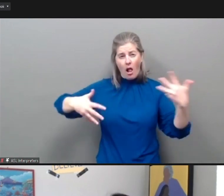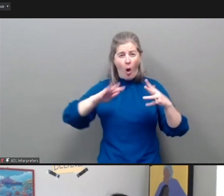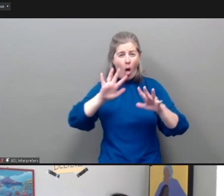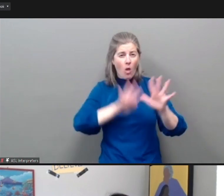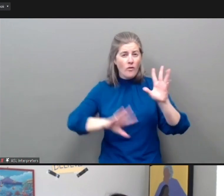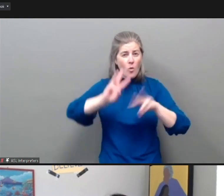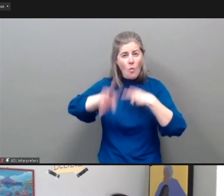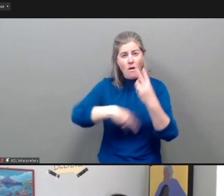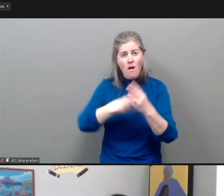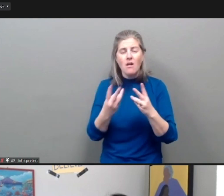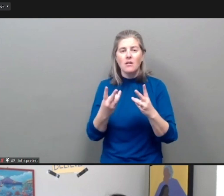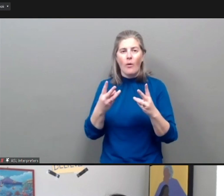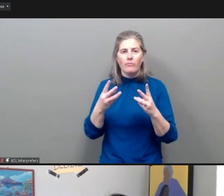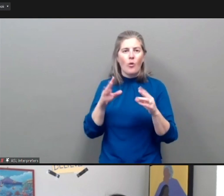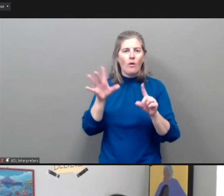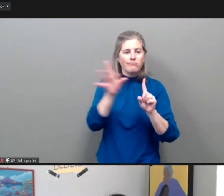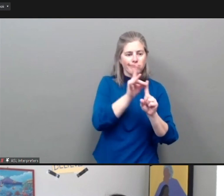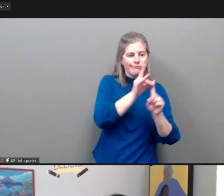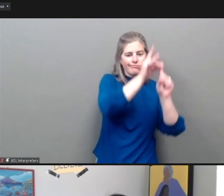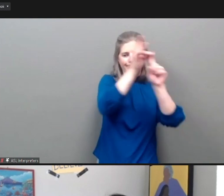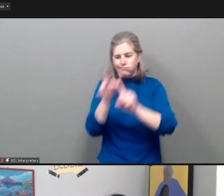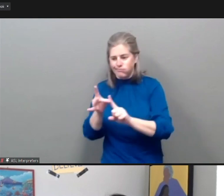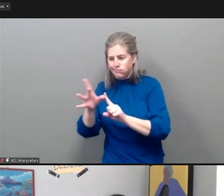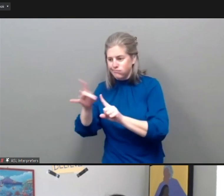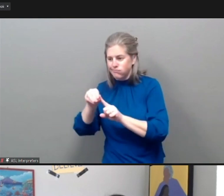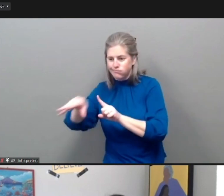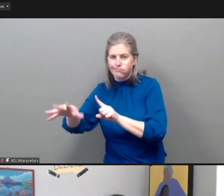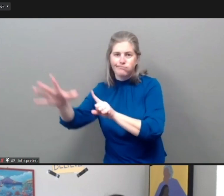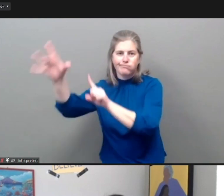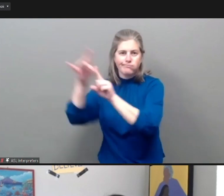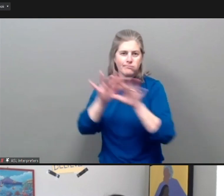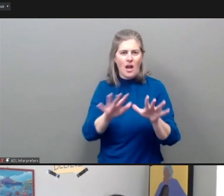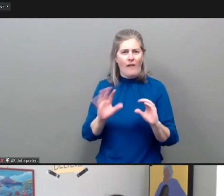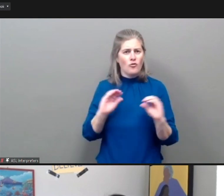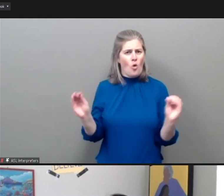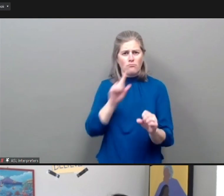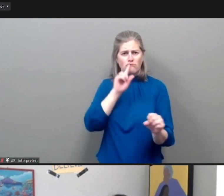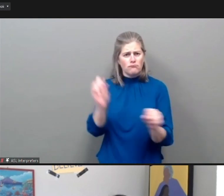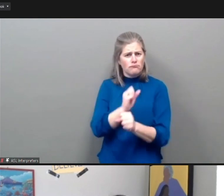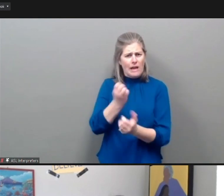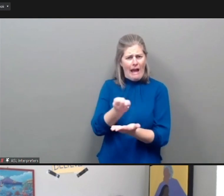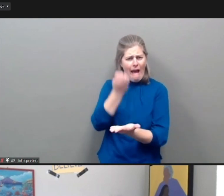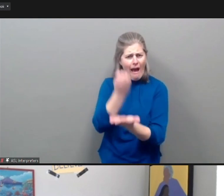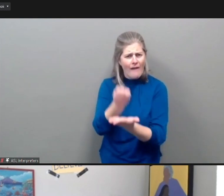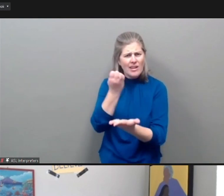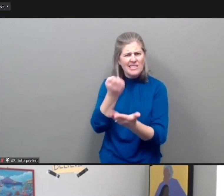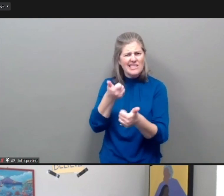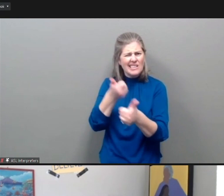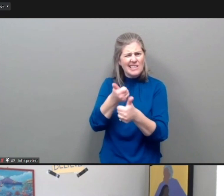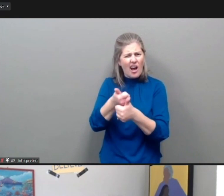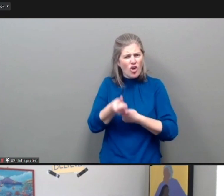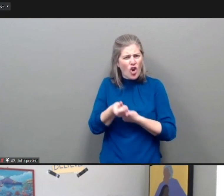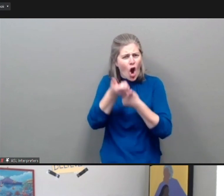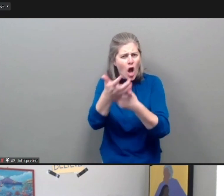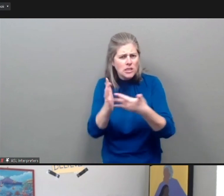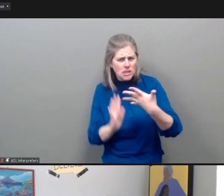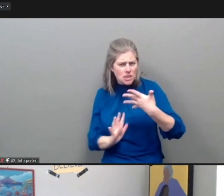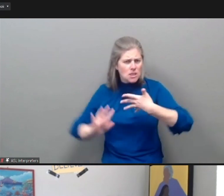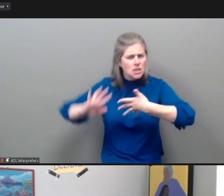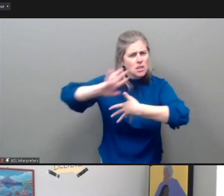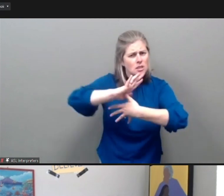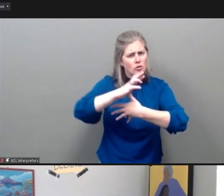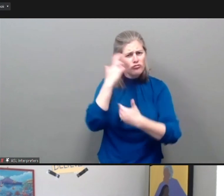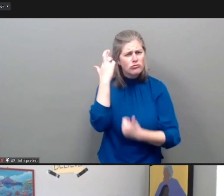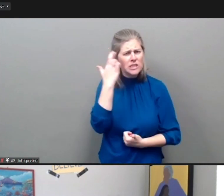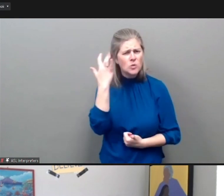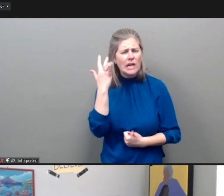do bring in cases. It isn't, we don't have evidence though that it's a primary driver, or like right now it's